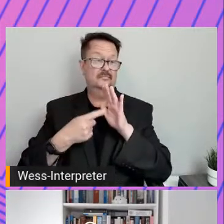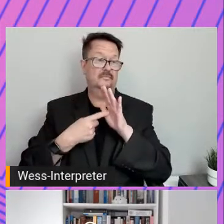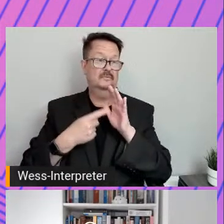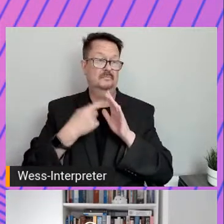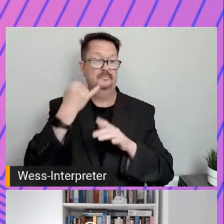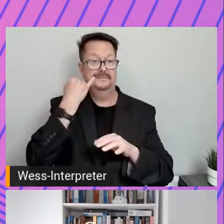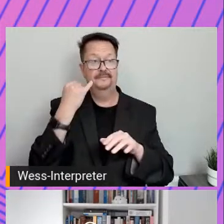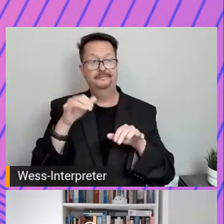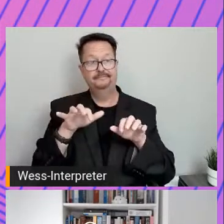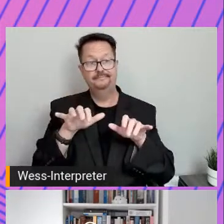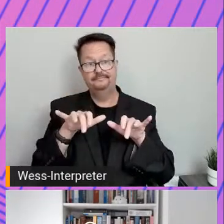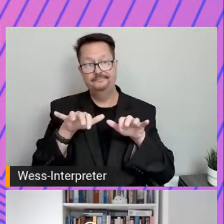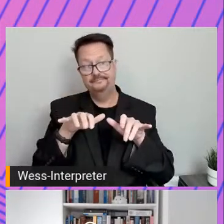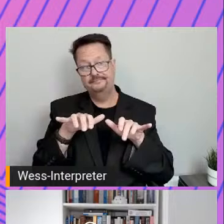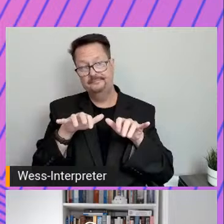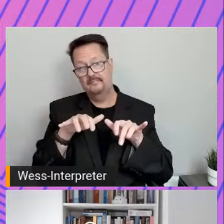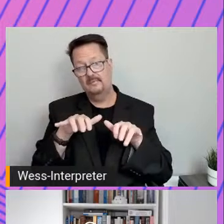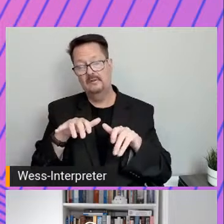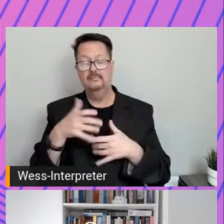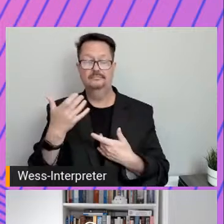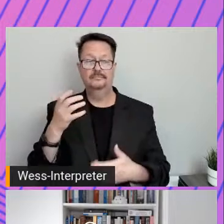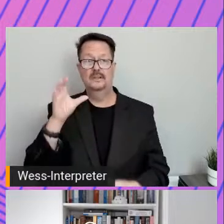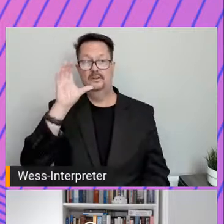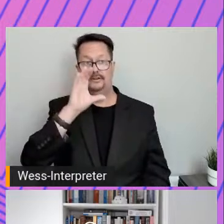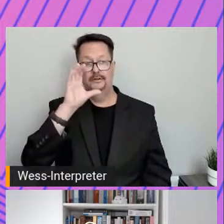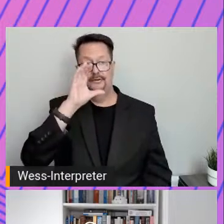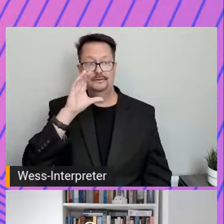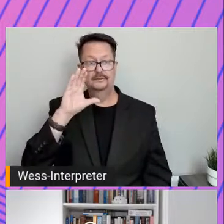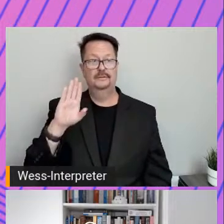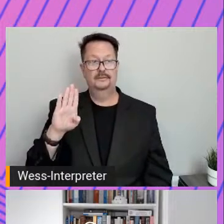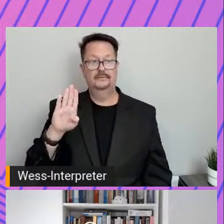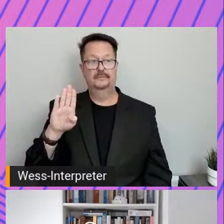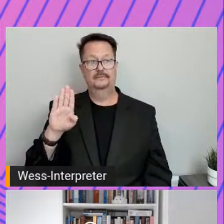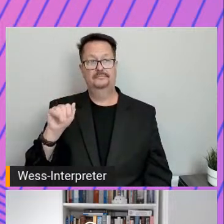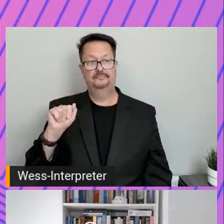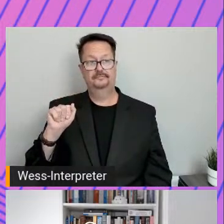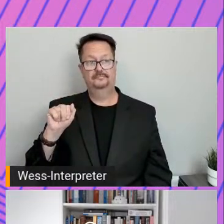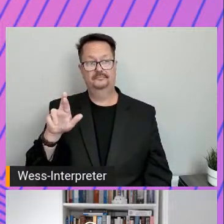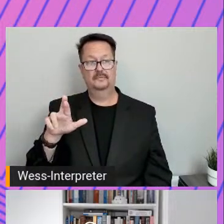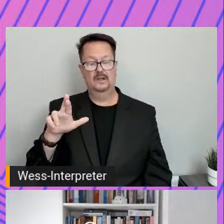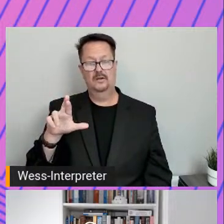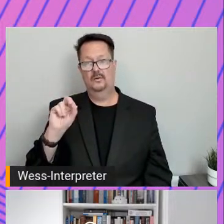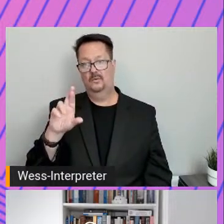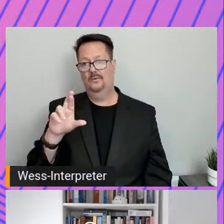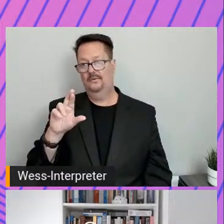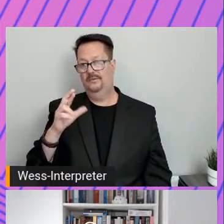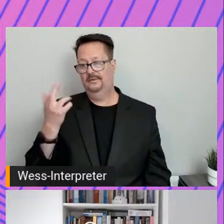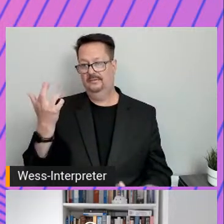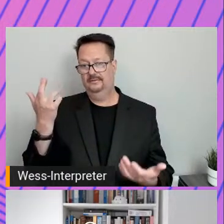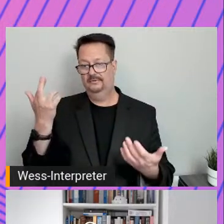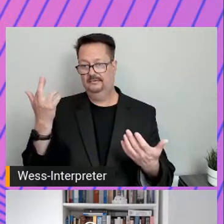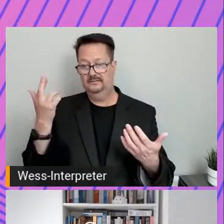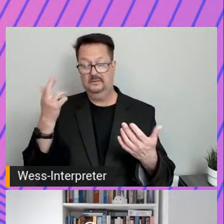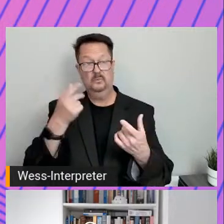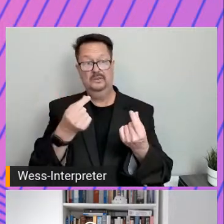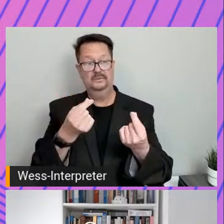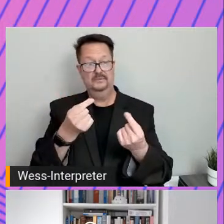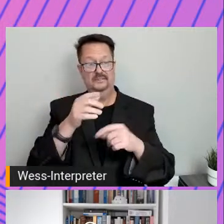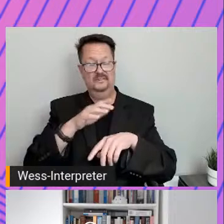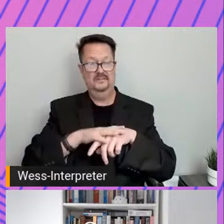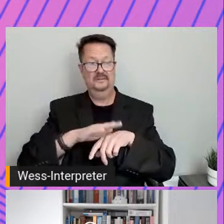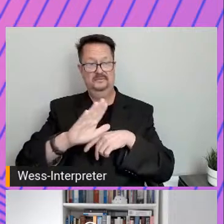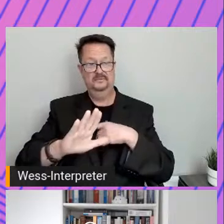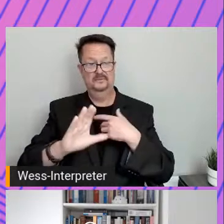typing something into, let's say, a search bar or one of these programs that's a client-server architecture, what you're doing on your computer is actually